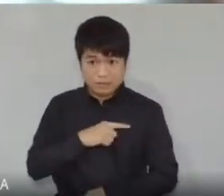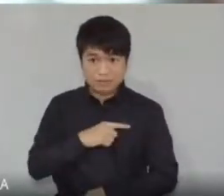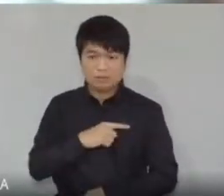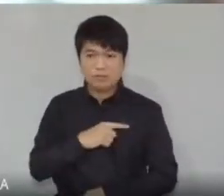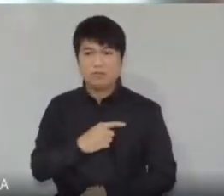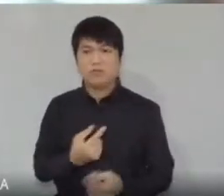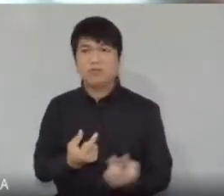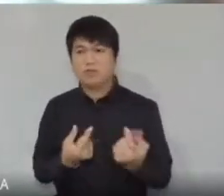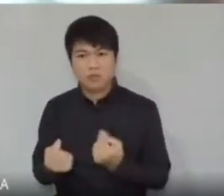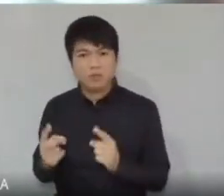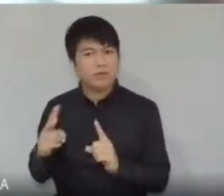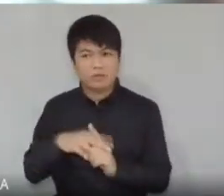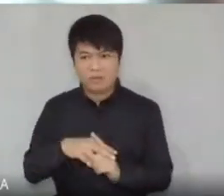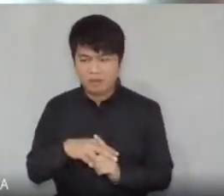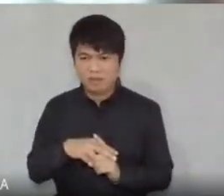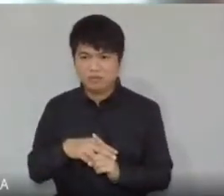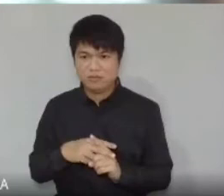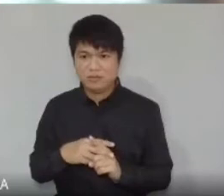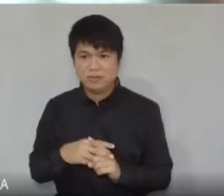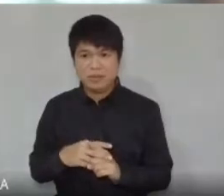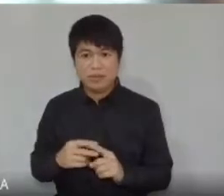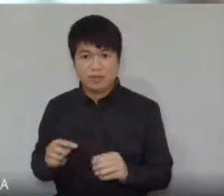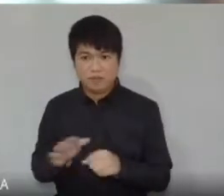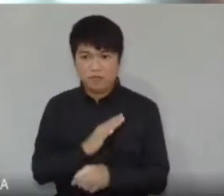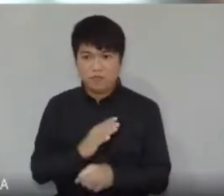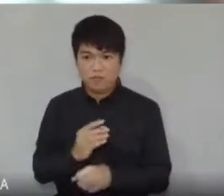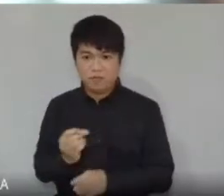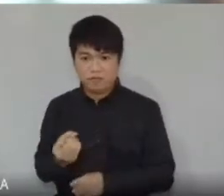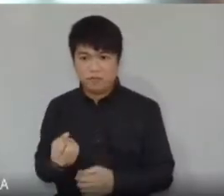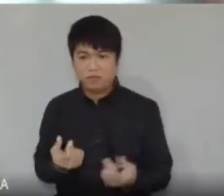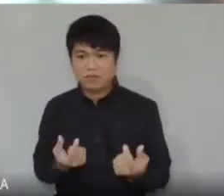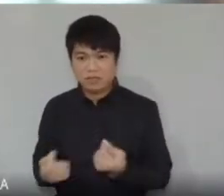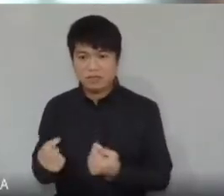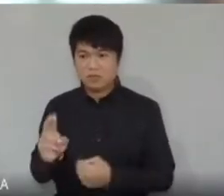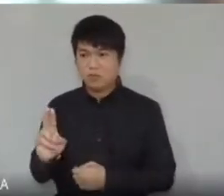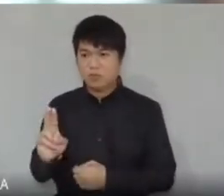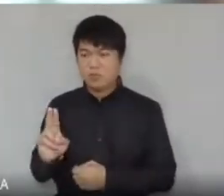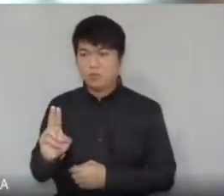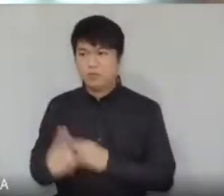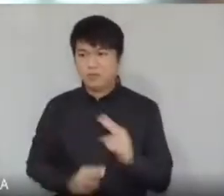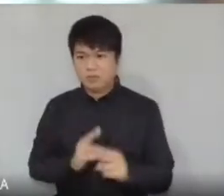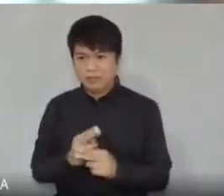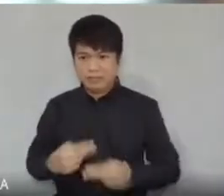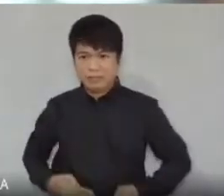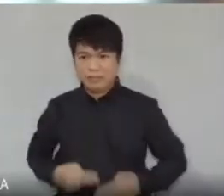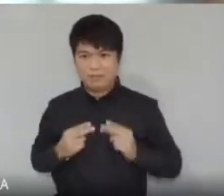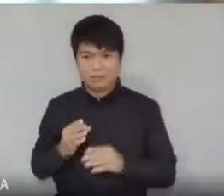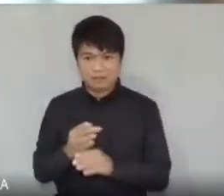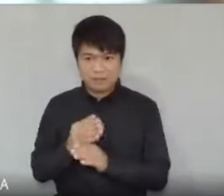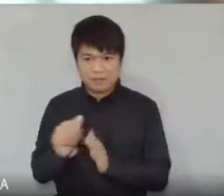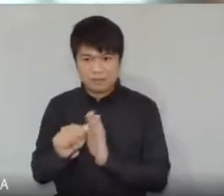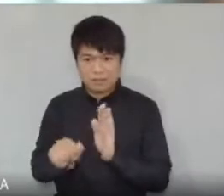Regulatory Framework is seen to be the needed guide to ensure full and safe integration